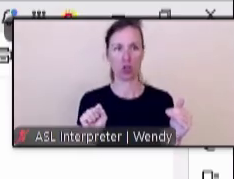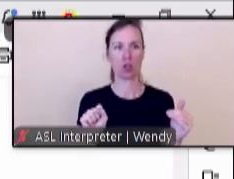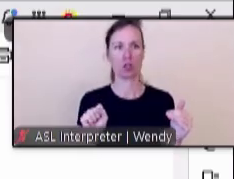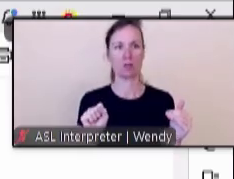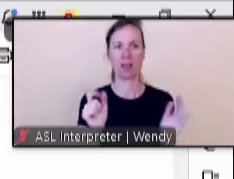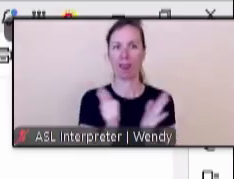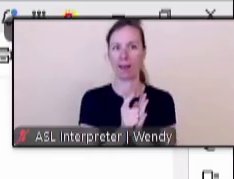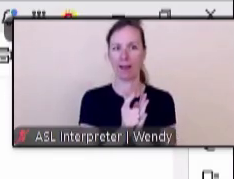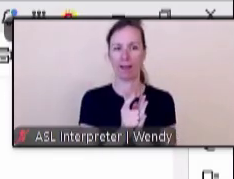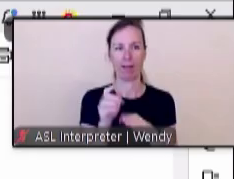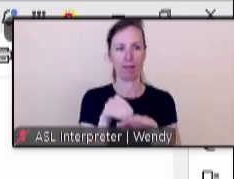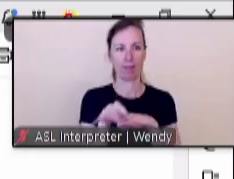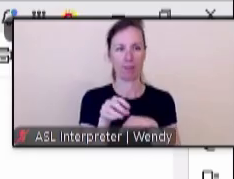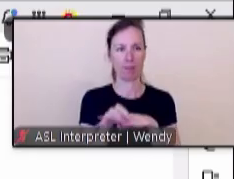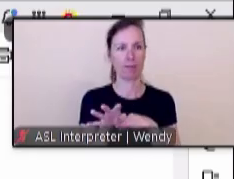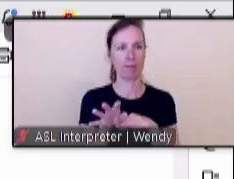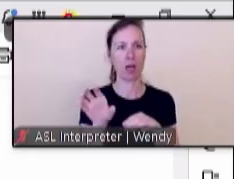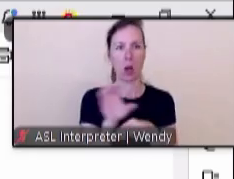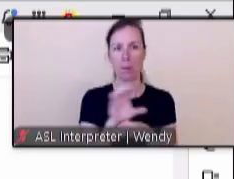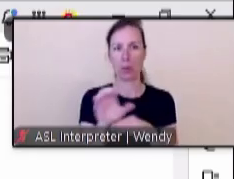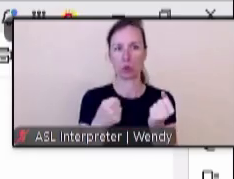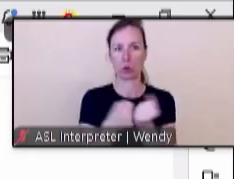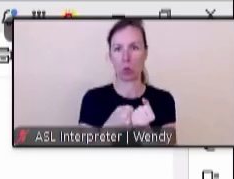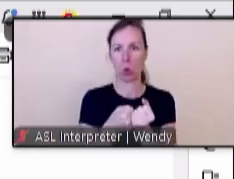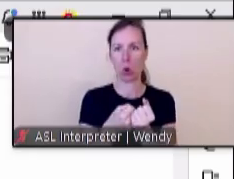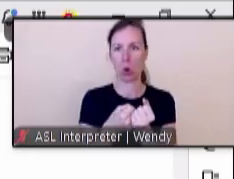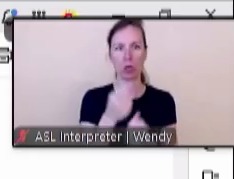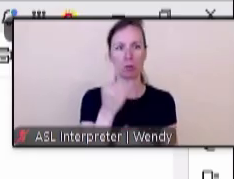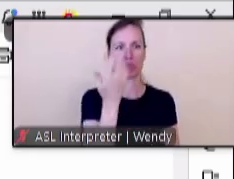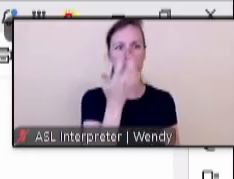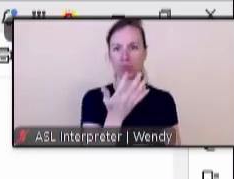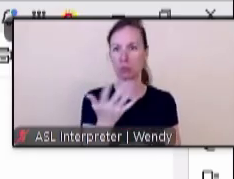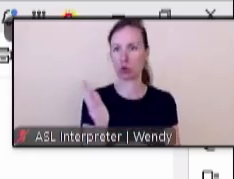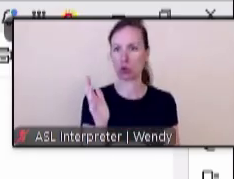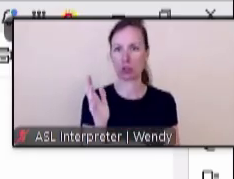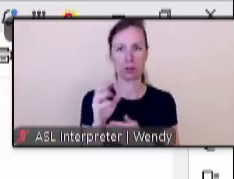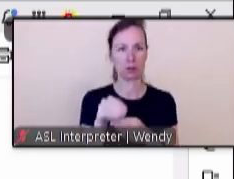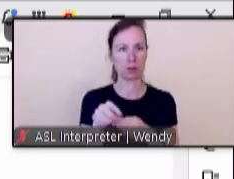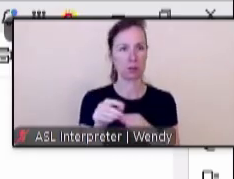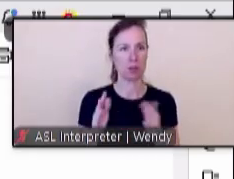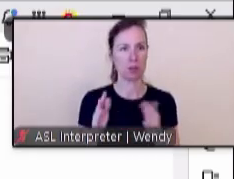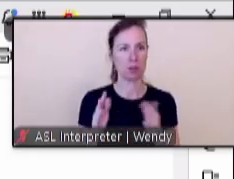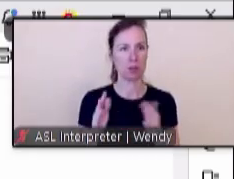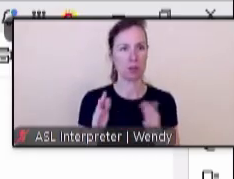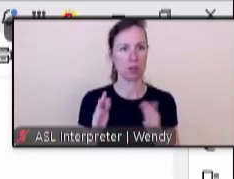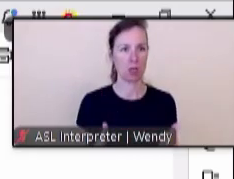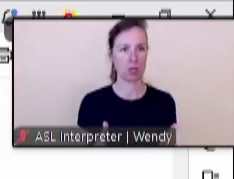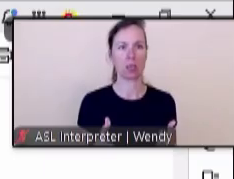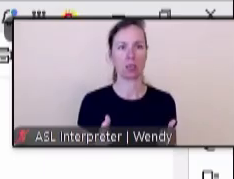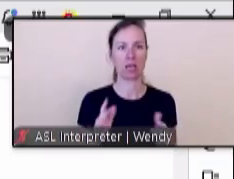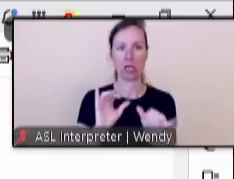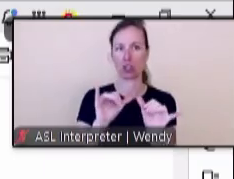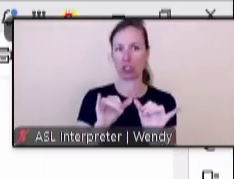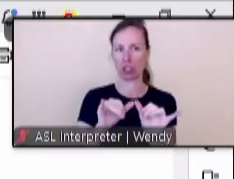support, arborists, our engineers, HR